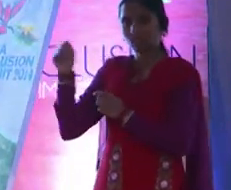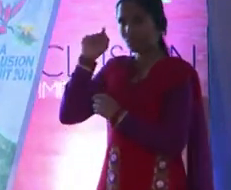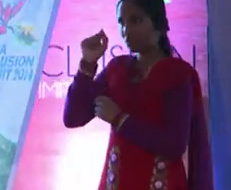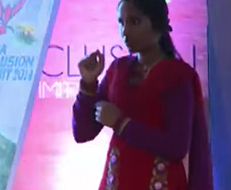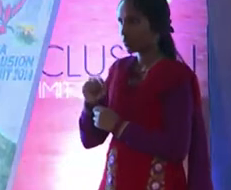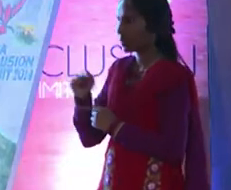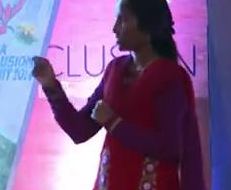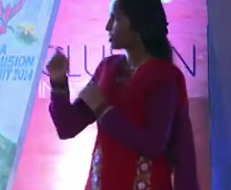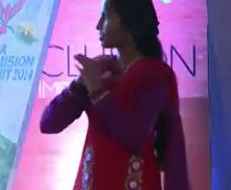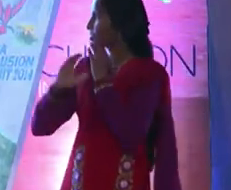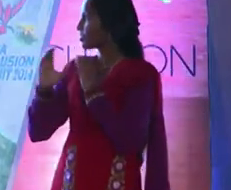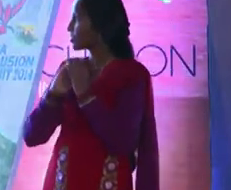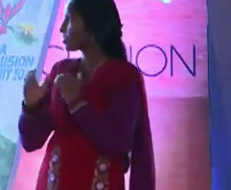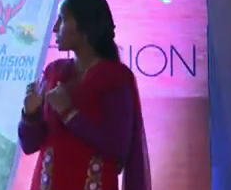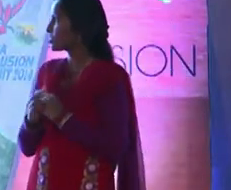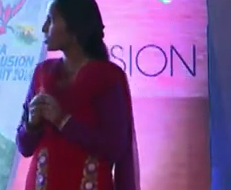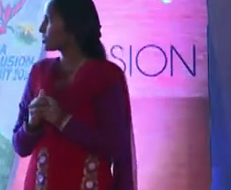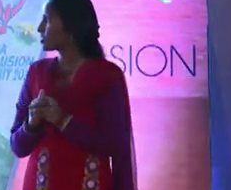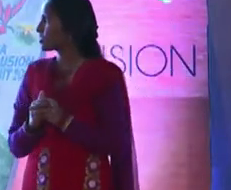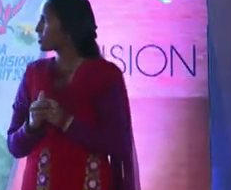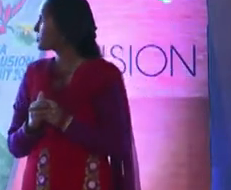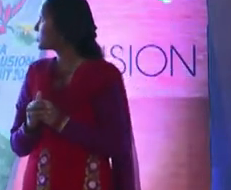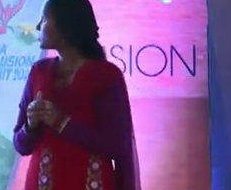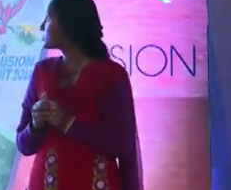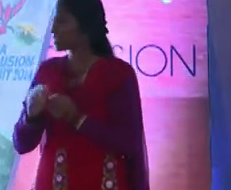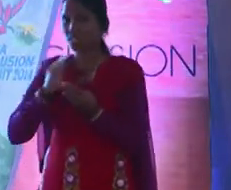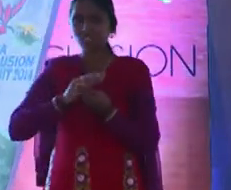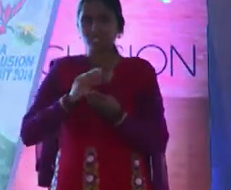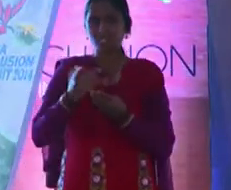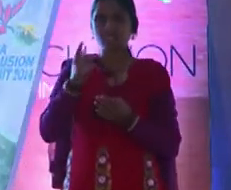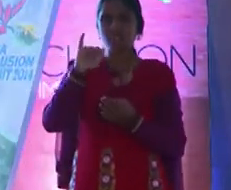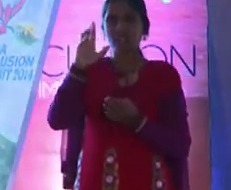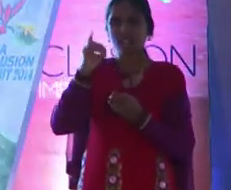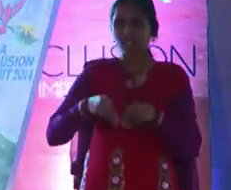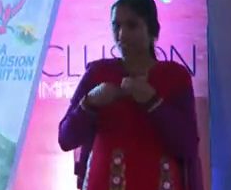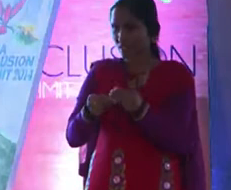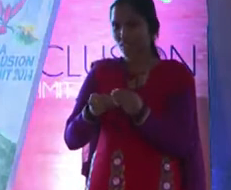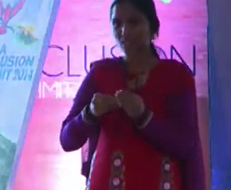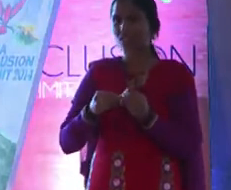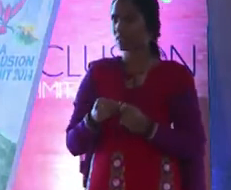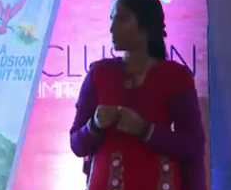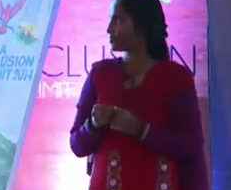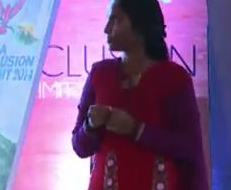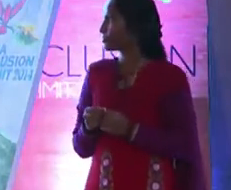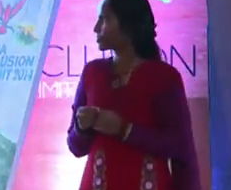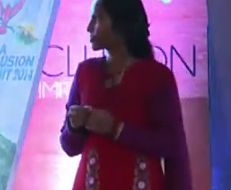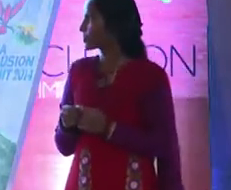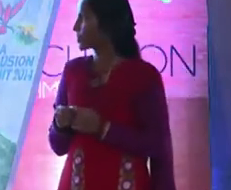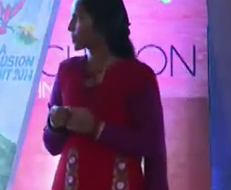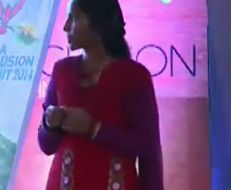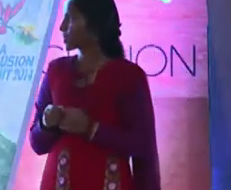and the communication for issuance of the Universal ID. We would, at a point of time, come out